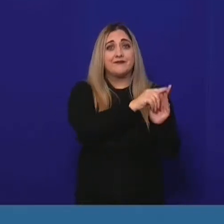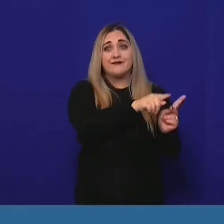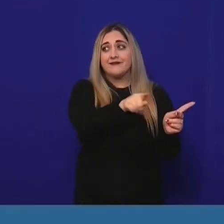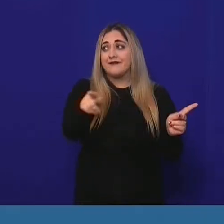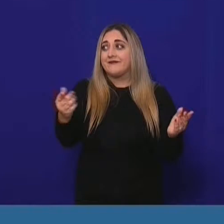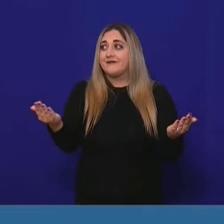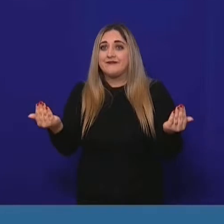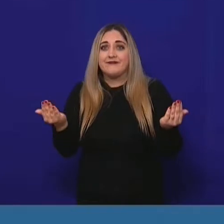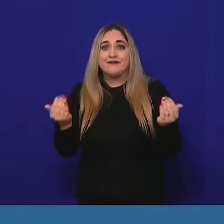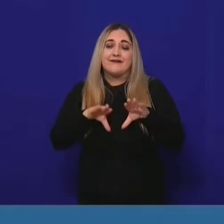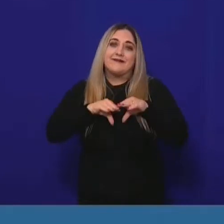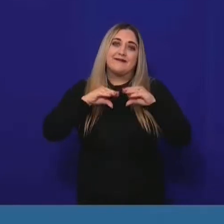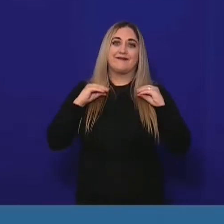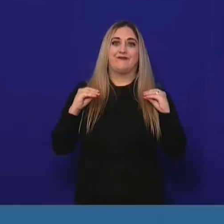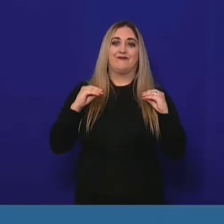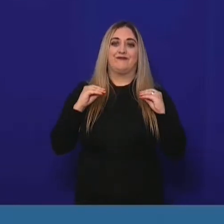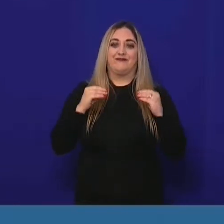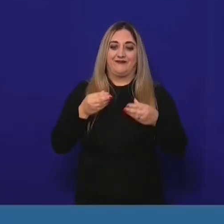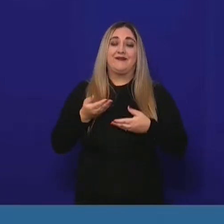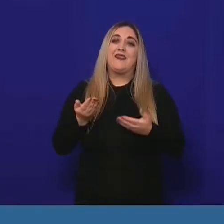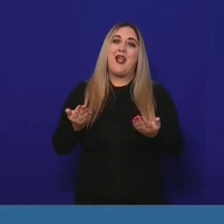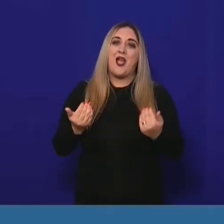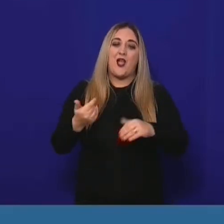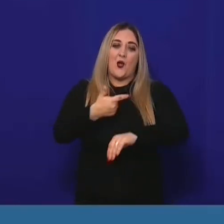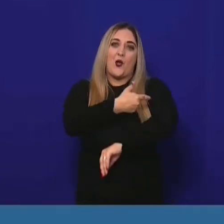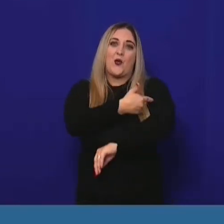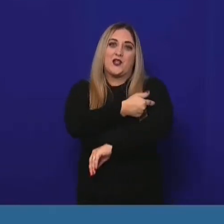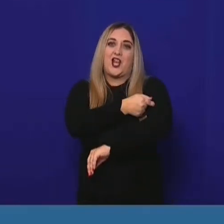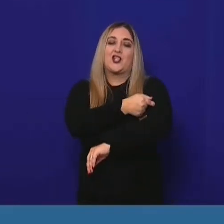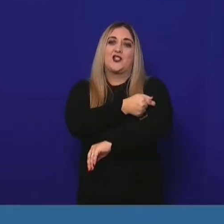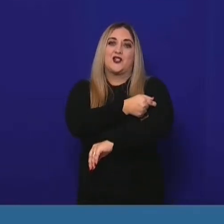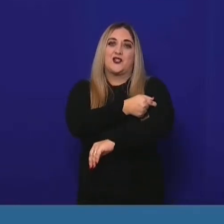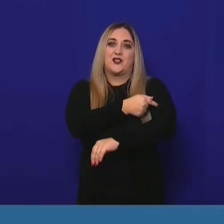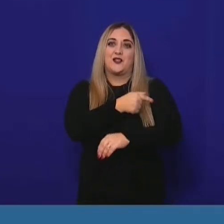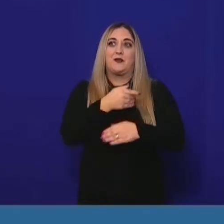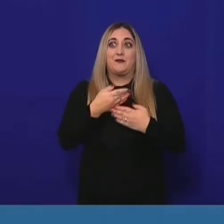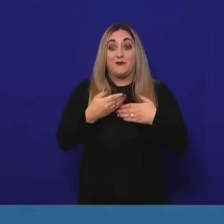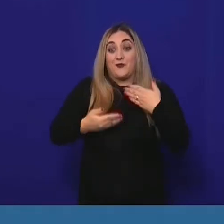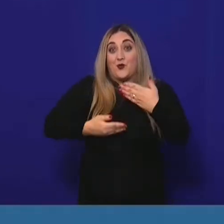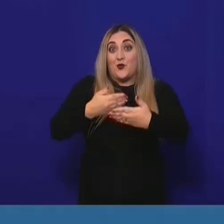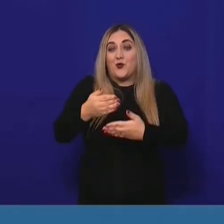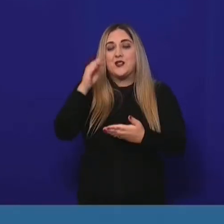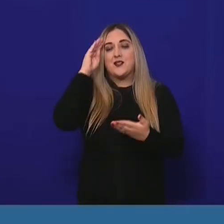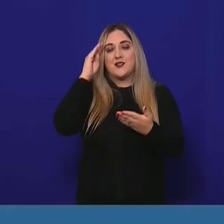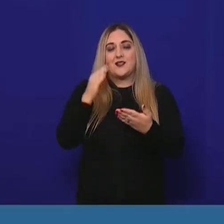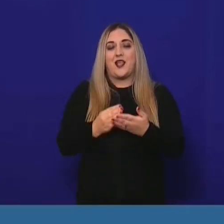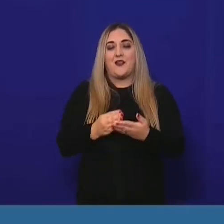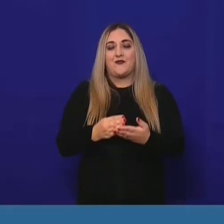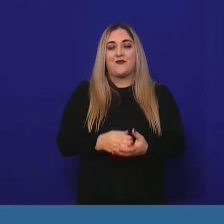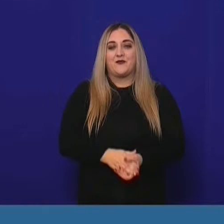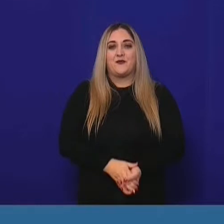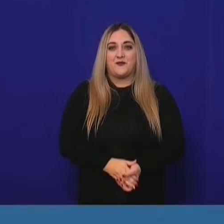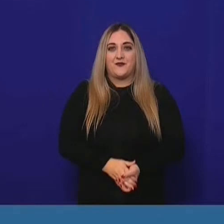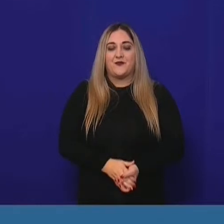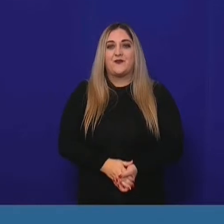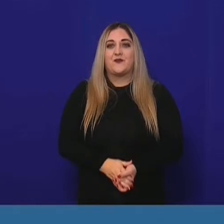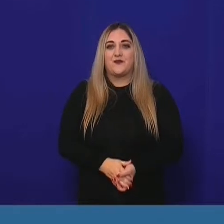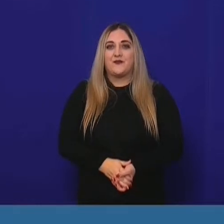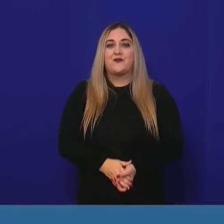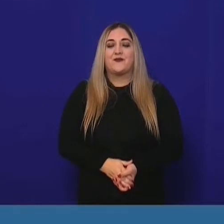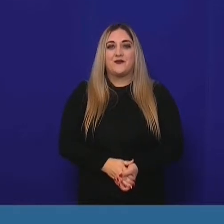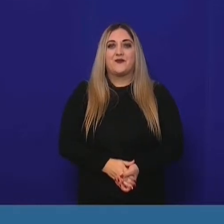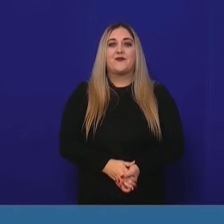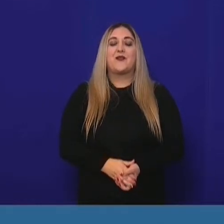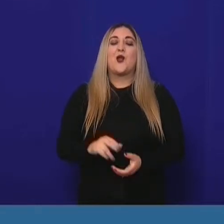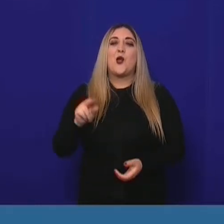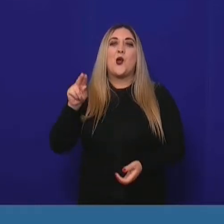to accept the invitation to come and get vaccinated so that we can protect you through this vaccination. With this, I would like